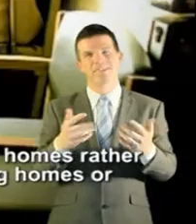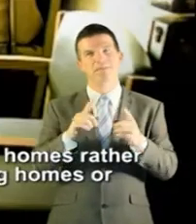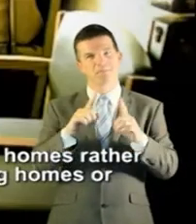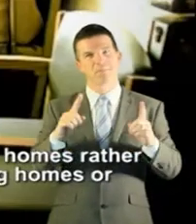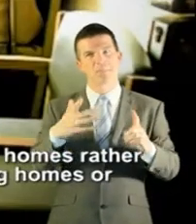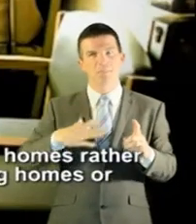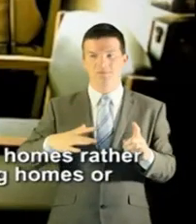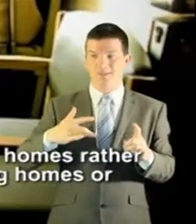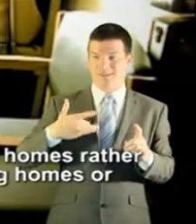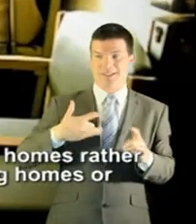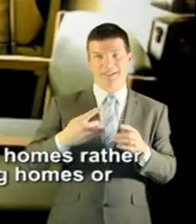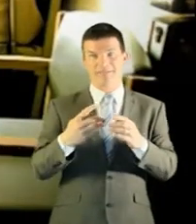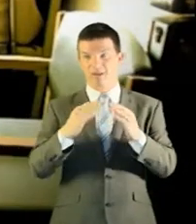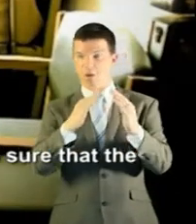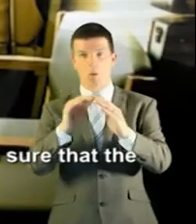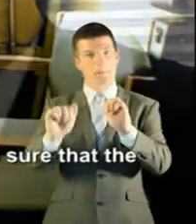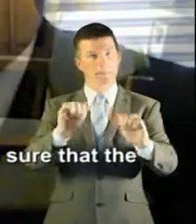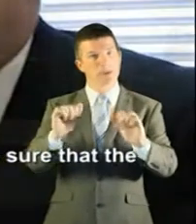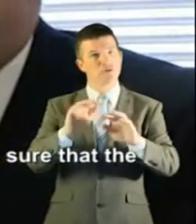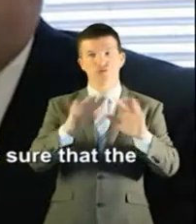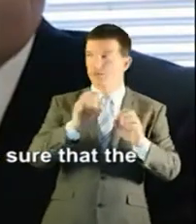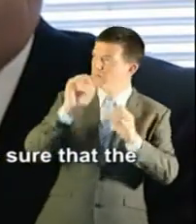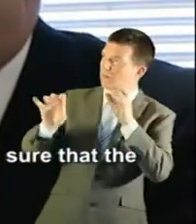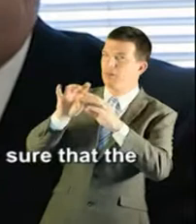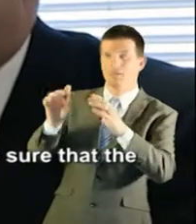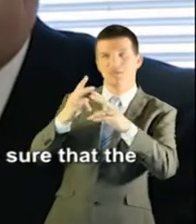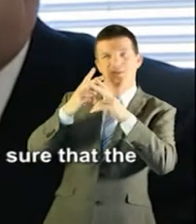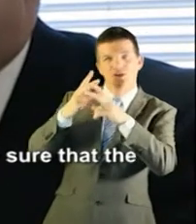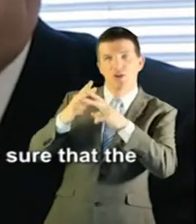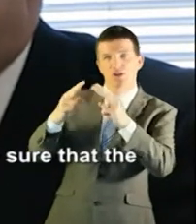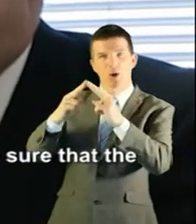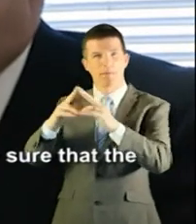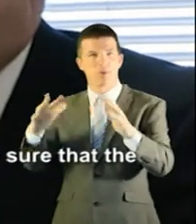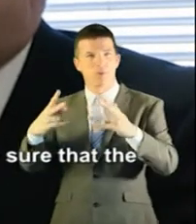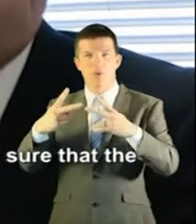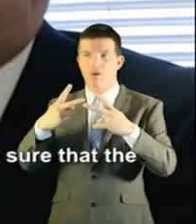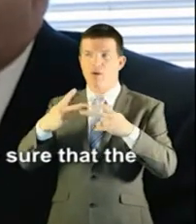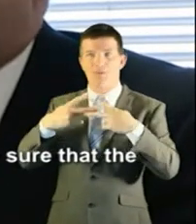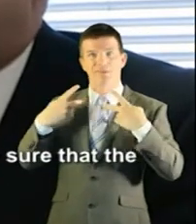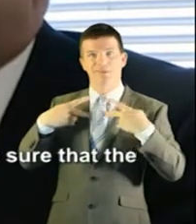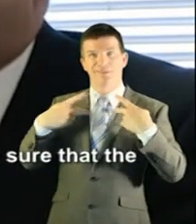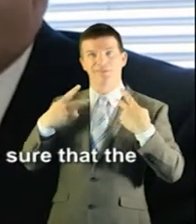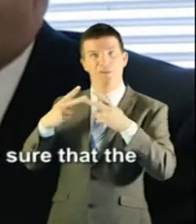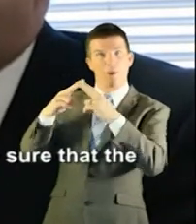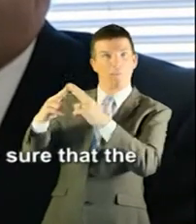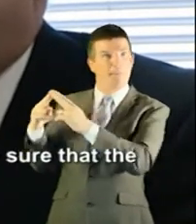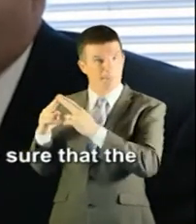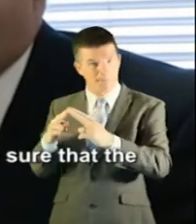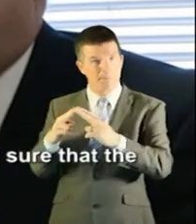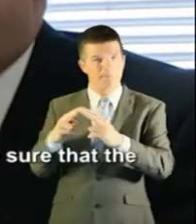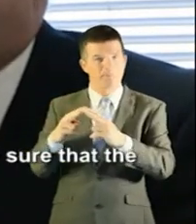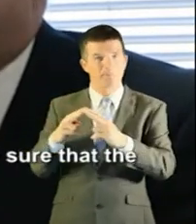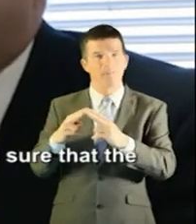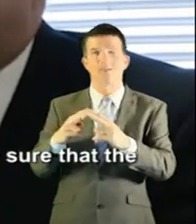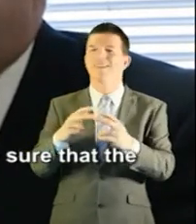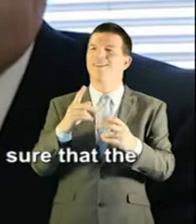care such as nursing homes or care homes. Assistive technology can help us with that. It can make sure that the patient is safe